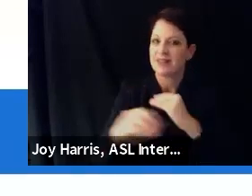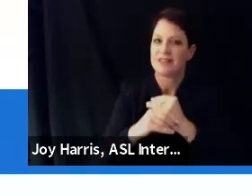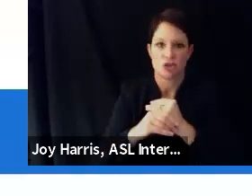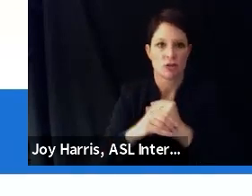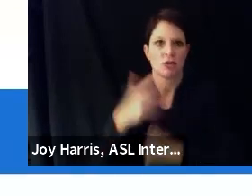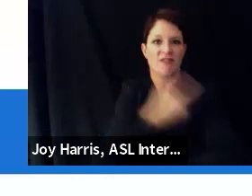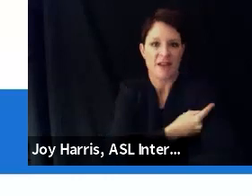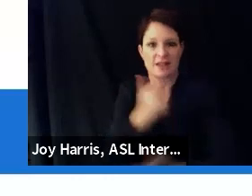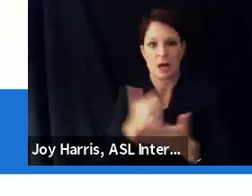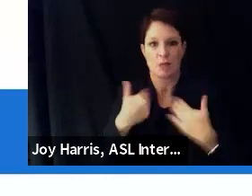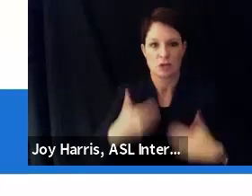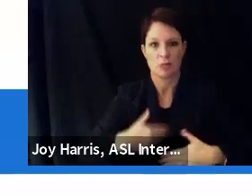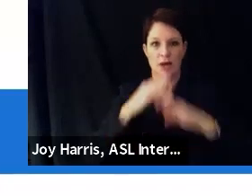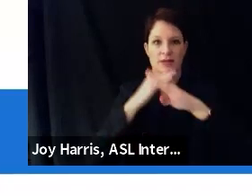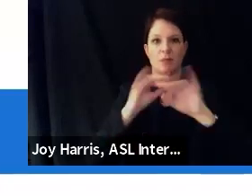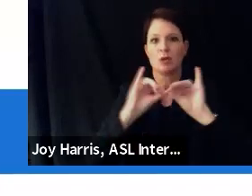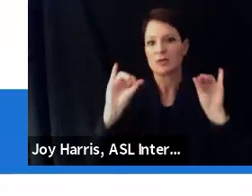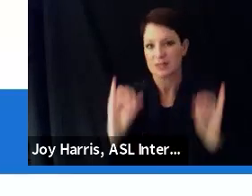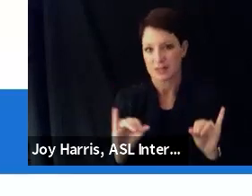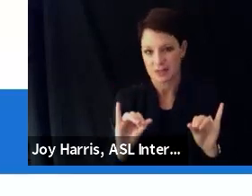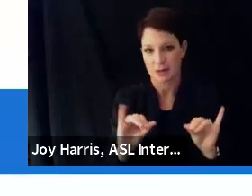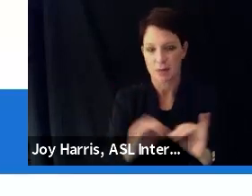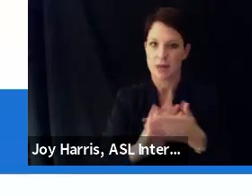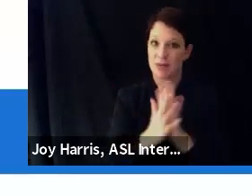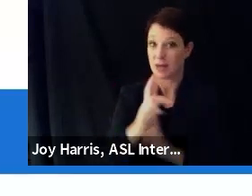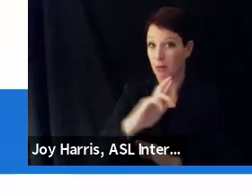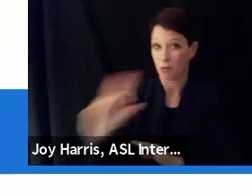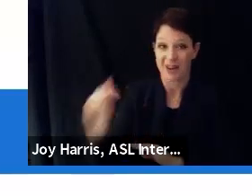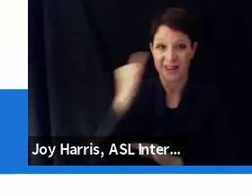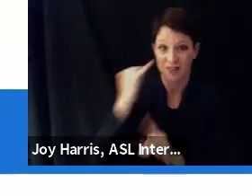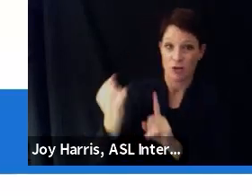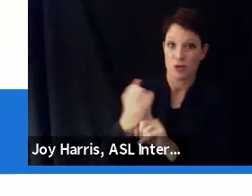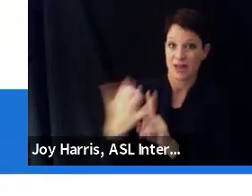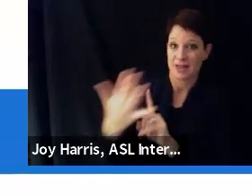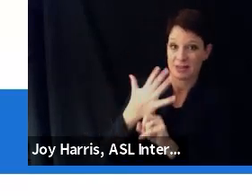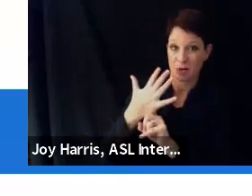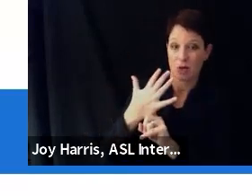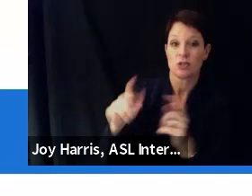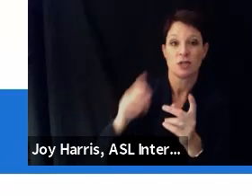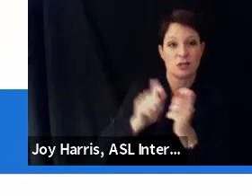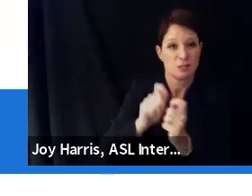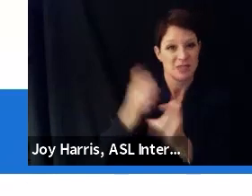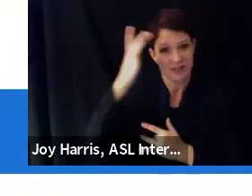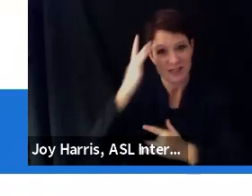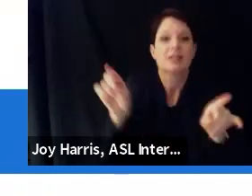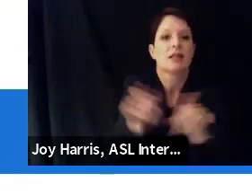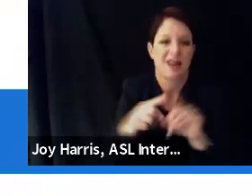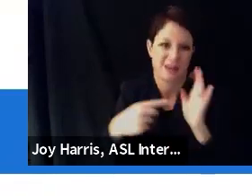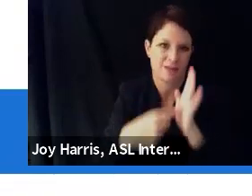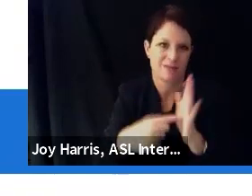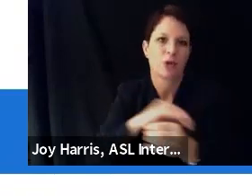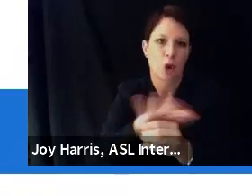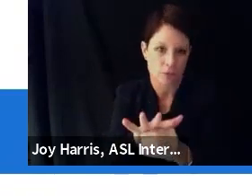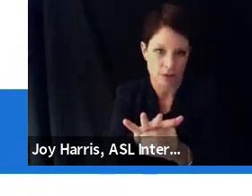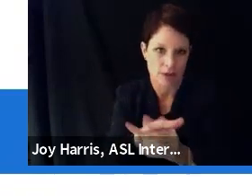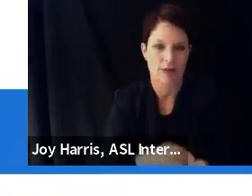that helps your body's immune system be ready in case you get exposed to a particular disease like COVID-19.